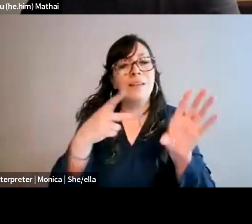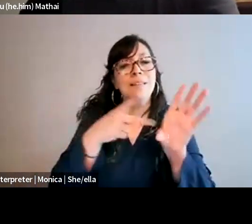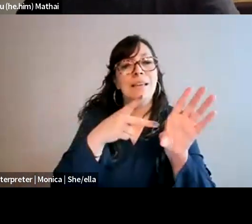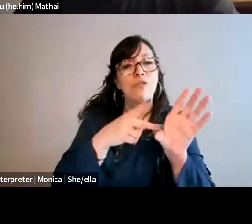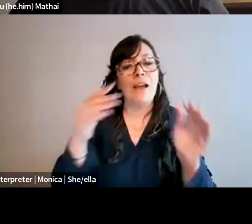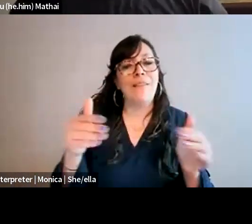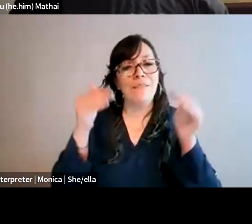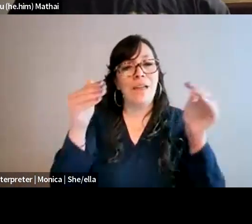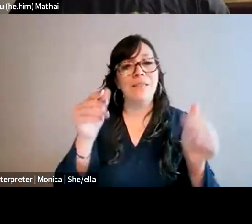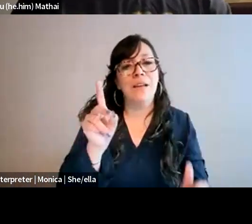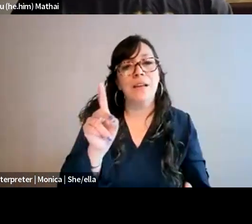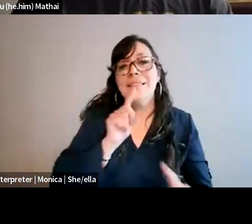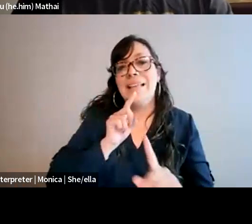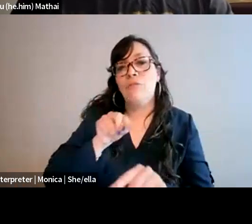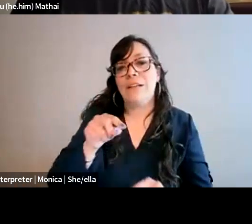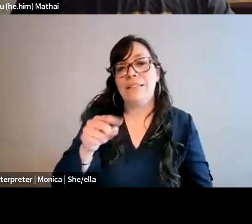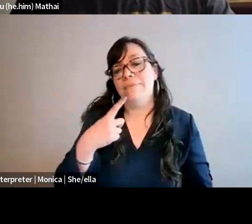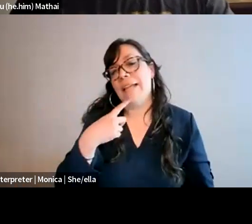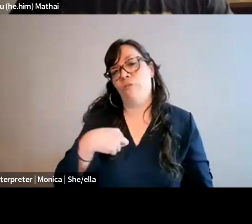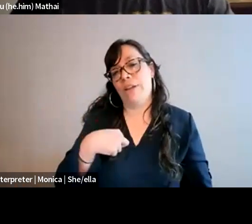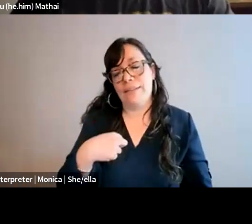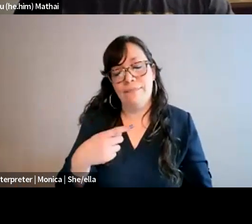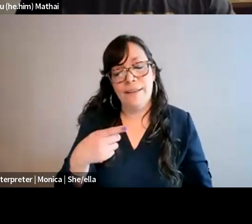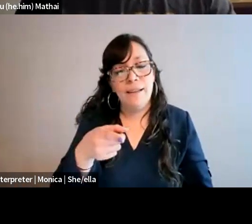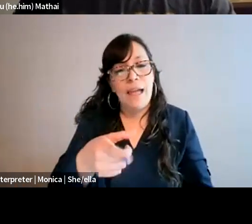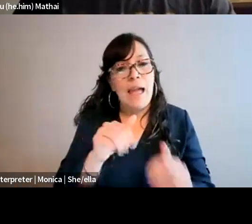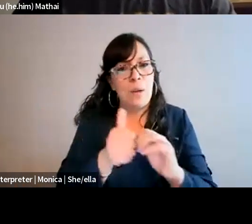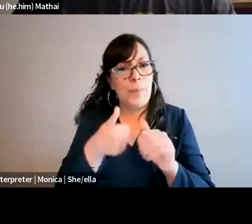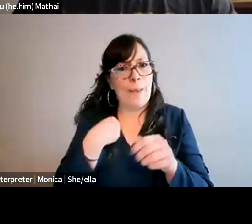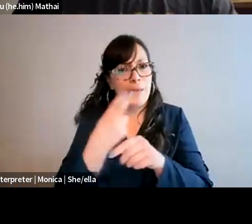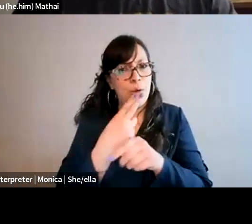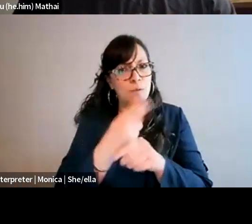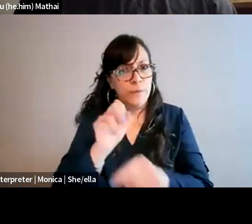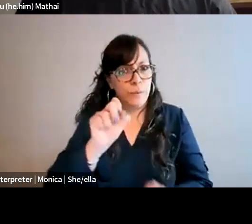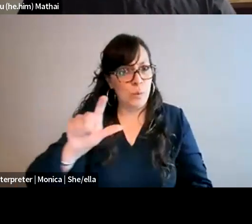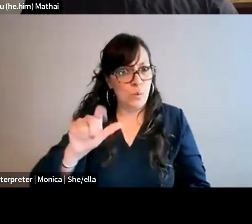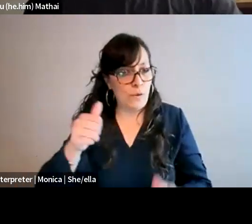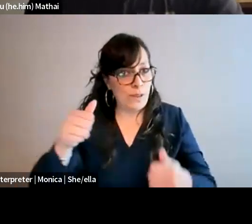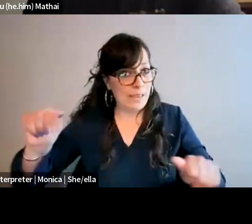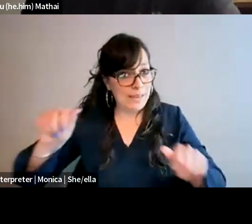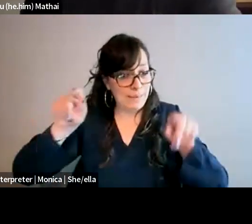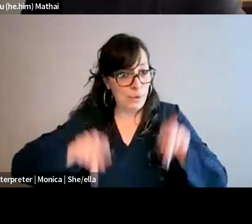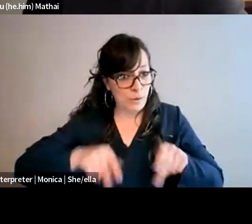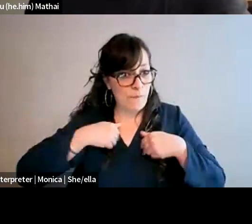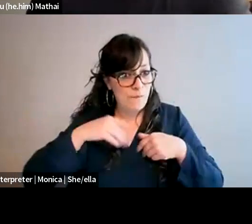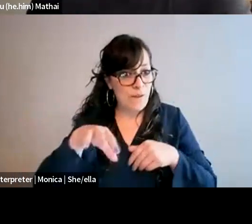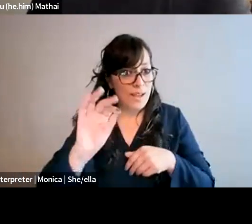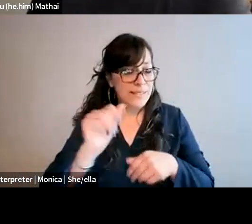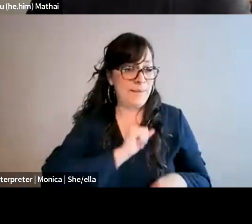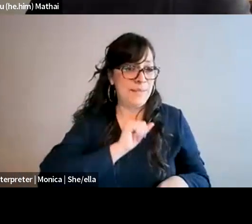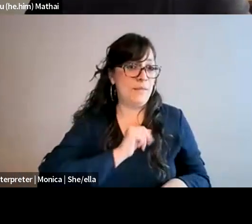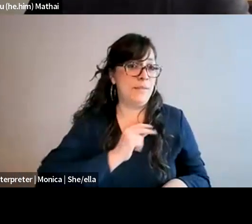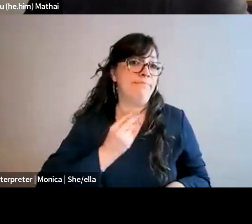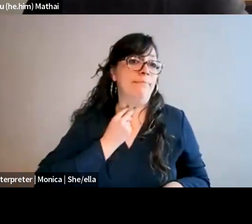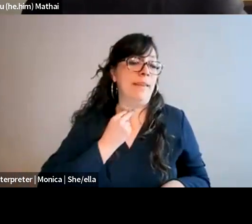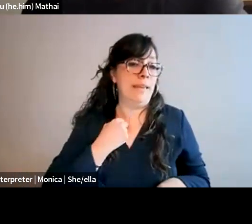Advanced Directives and how that could be a useful tool for anybody who finds themselves under a psychiatric